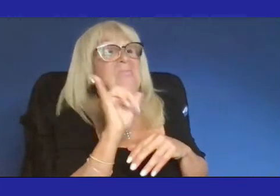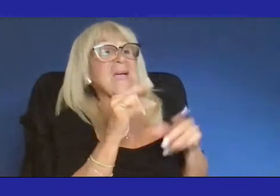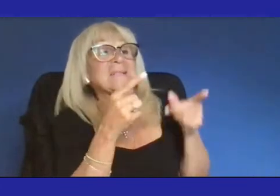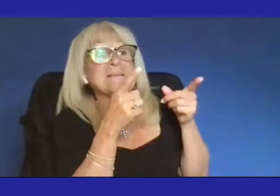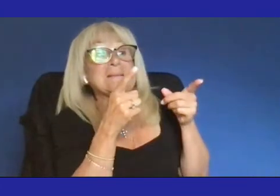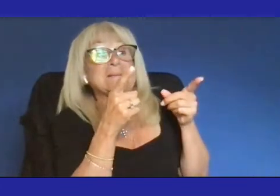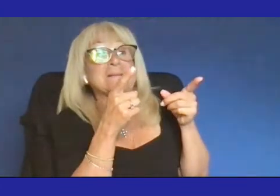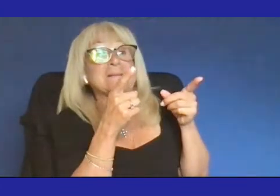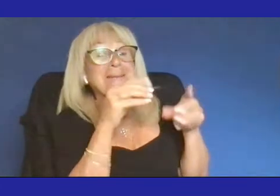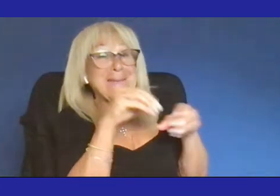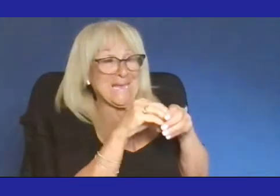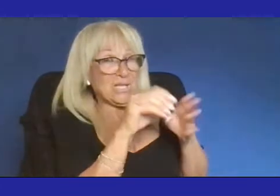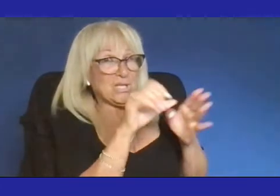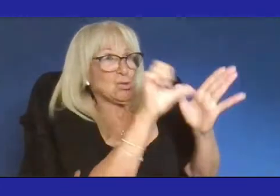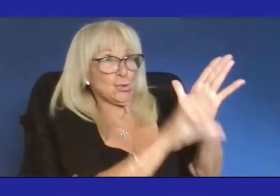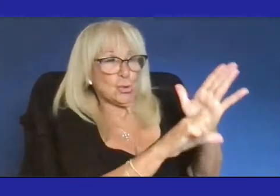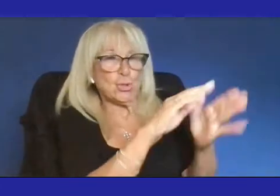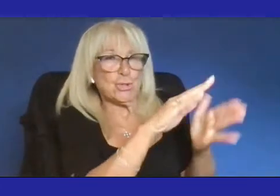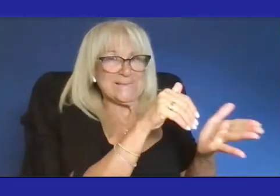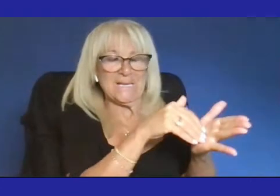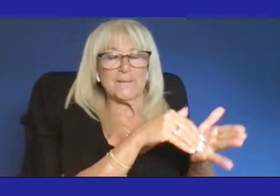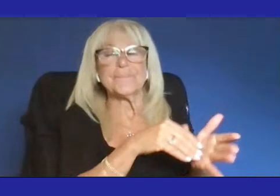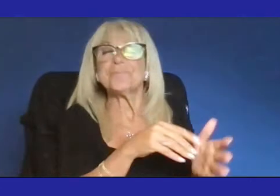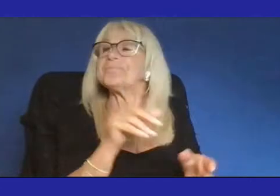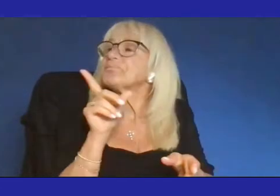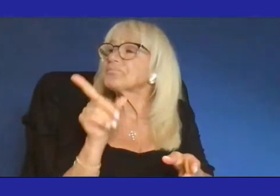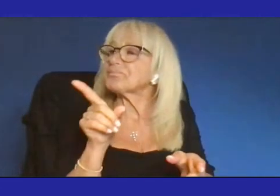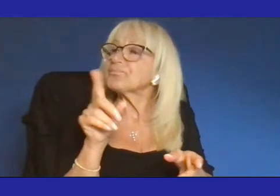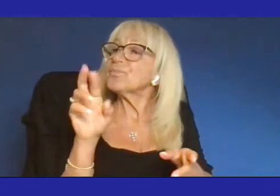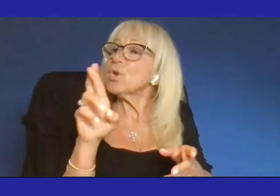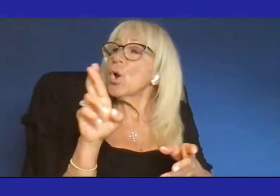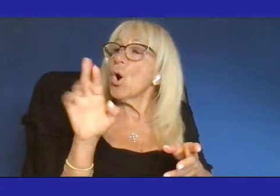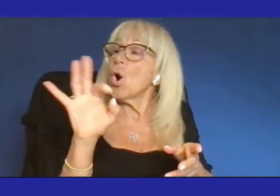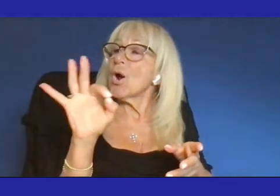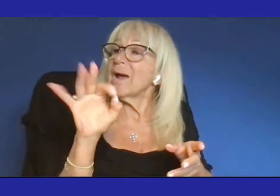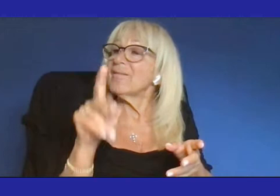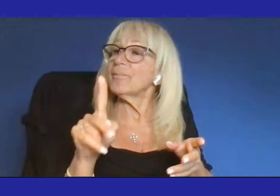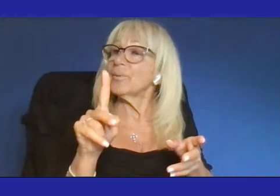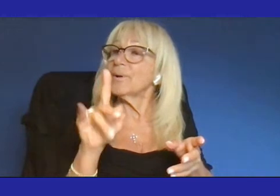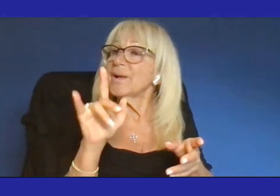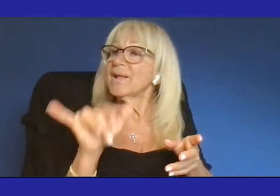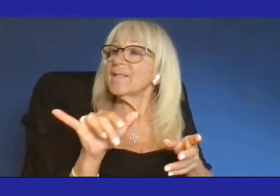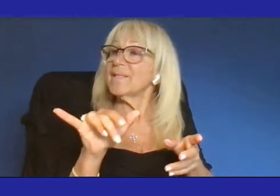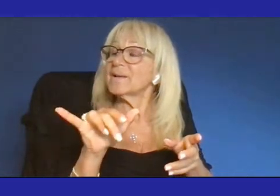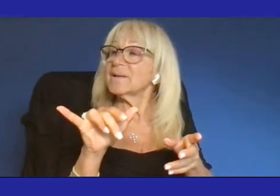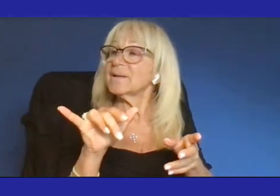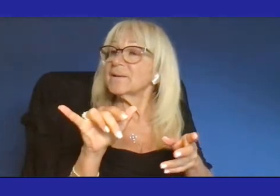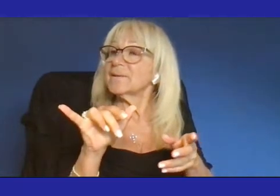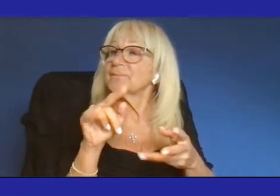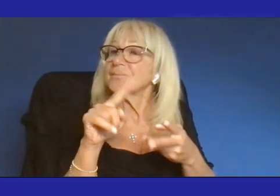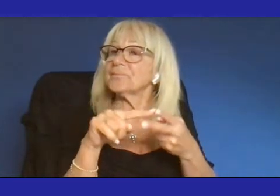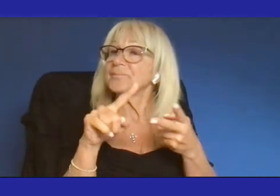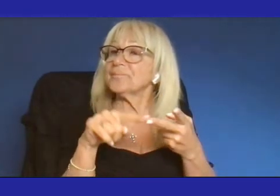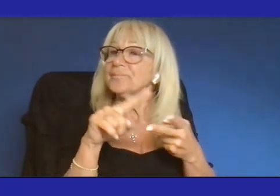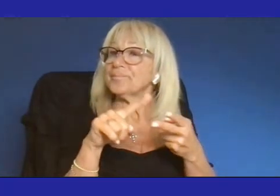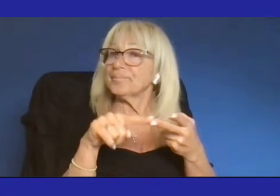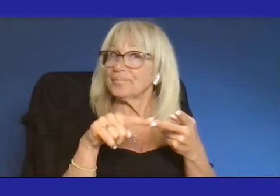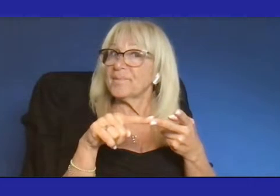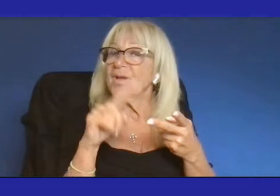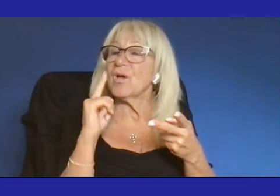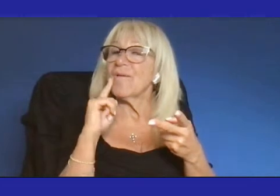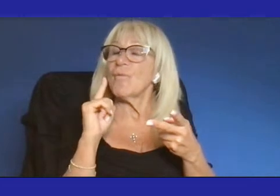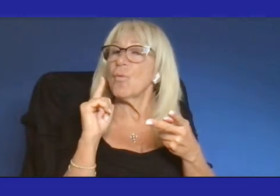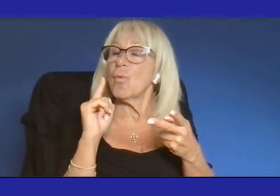center. so the RFP has to do with Carter, Kohler, McKinney, and Seaview. For the least exam space.